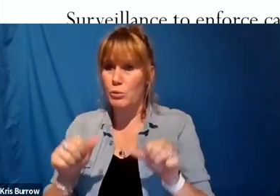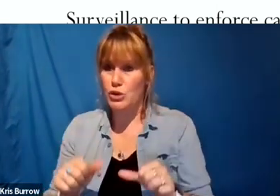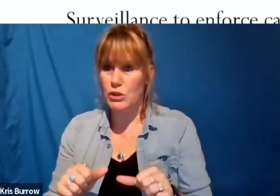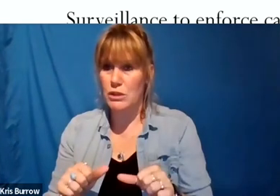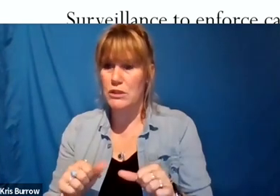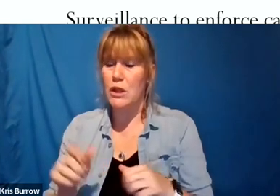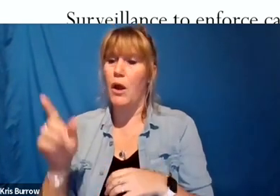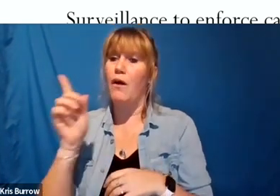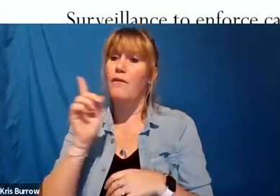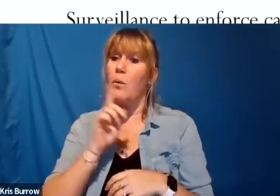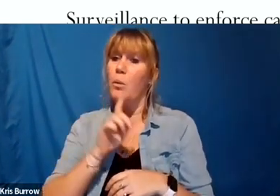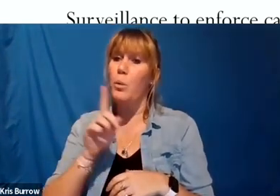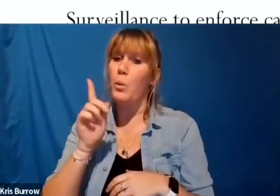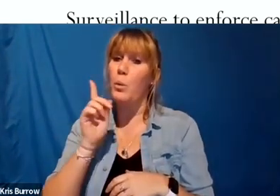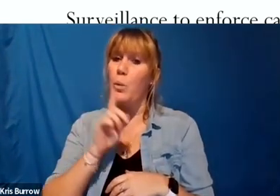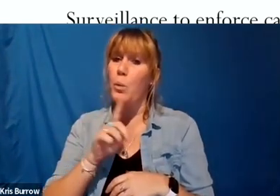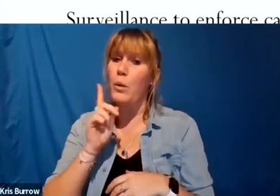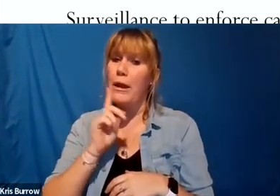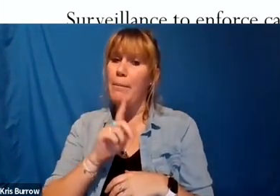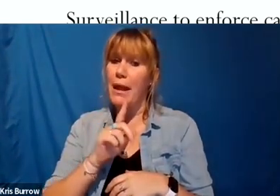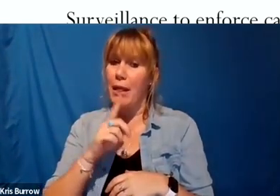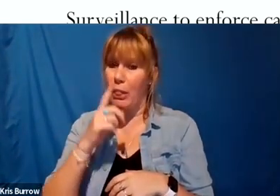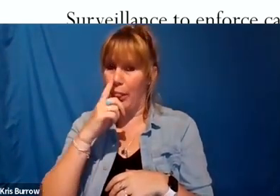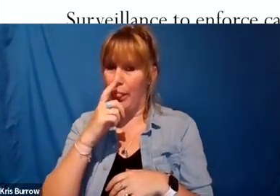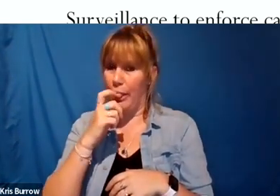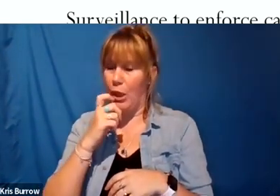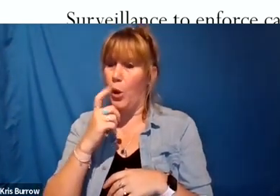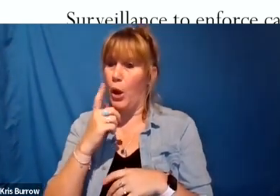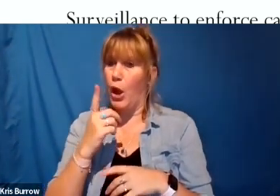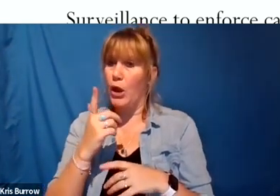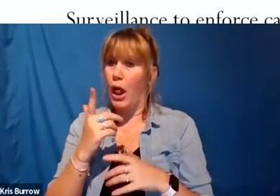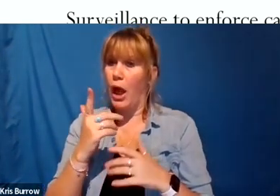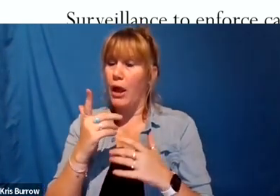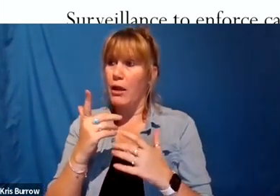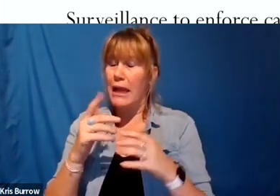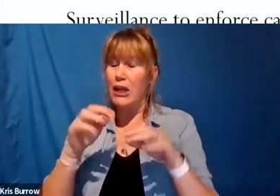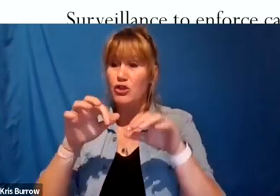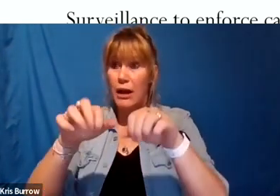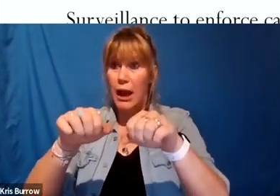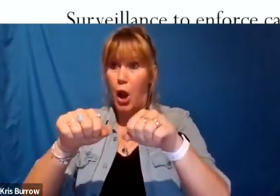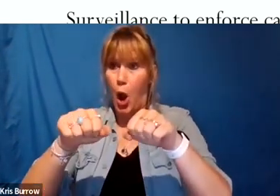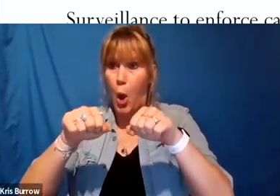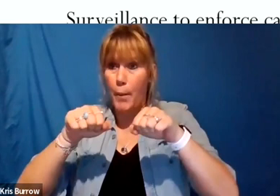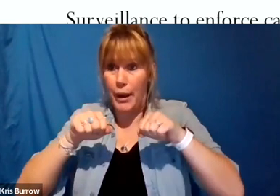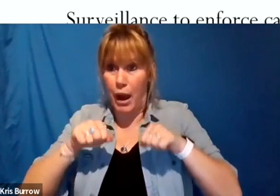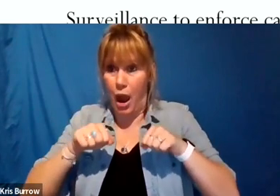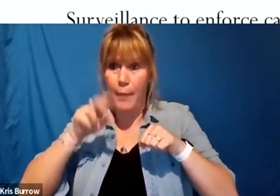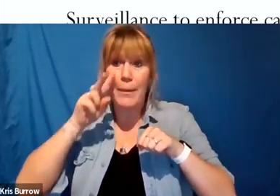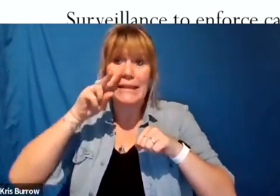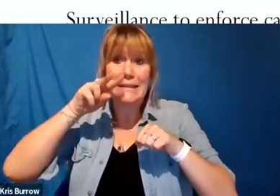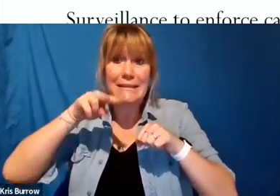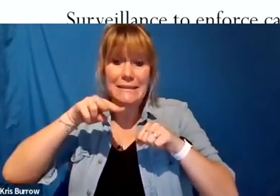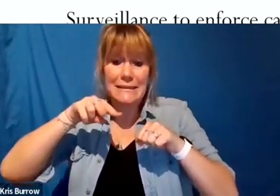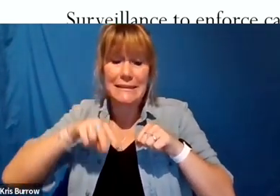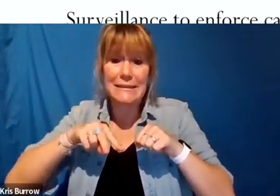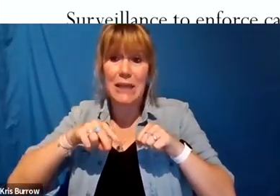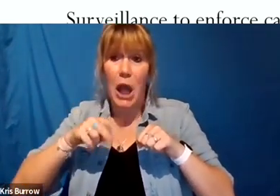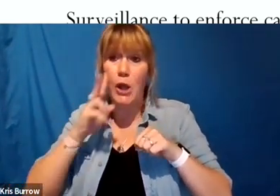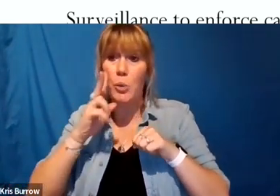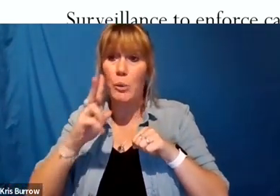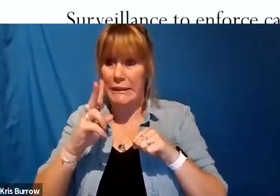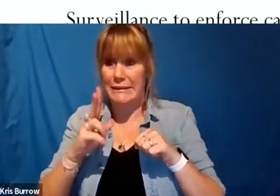women who you could open up their wax bodies and look inside and see anatomically correct lungs and hearts and intestines,